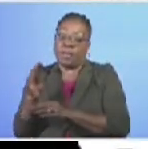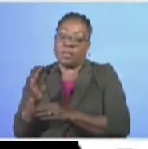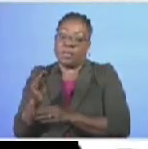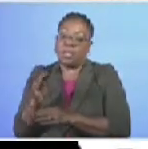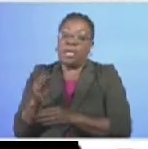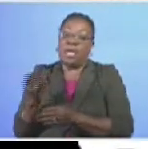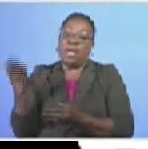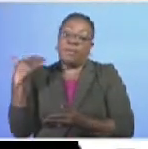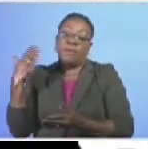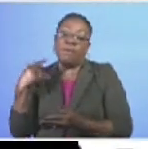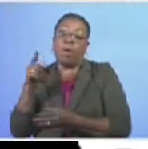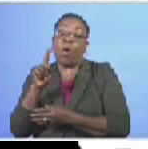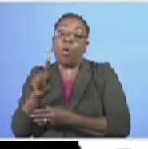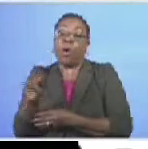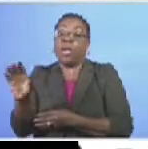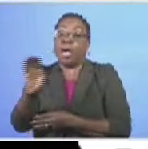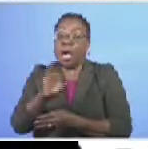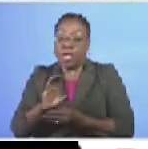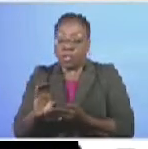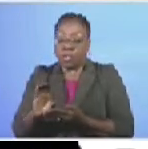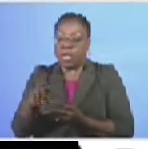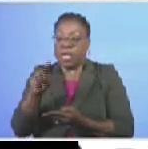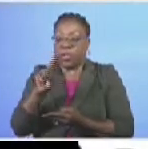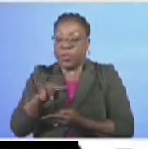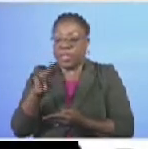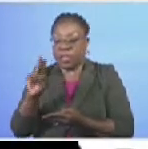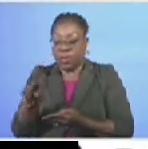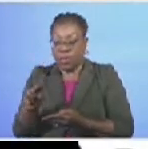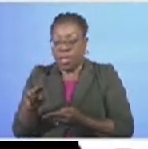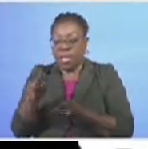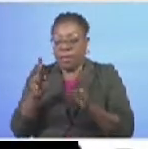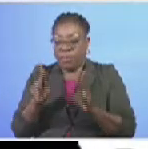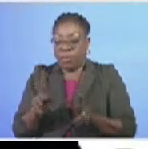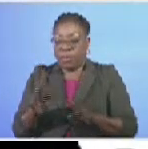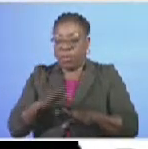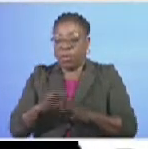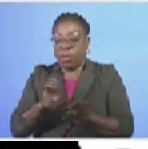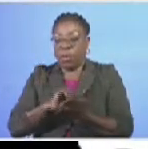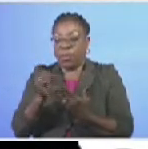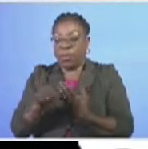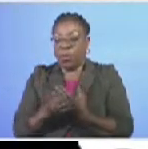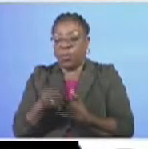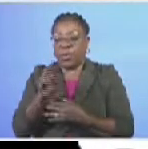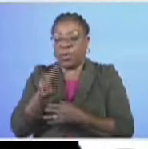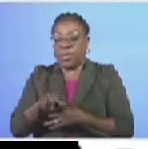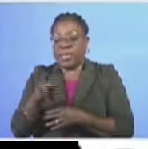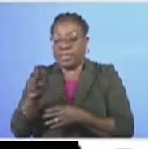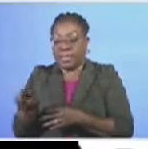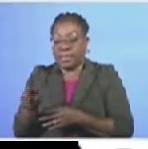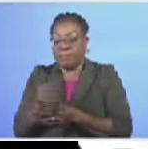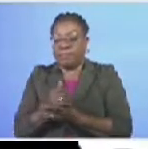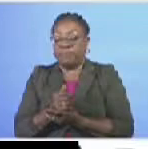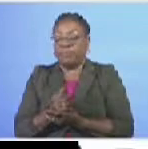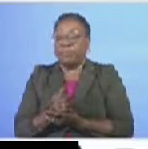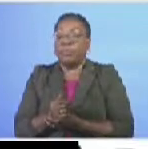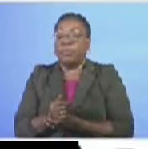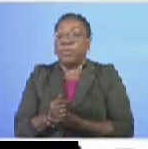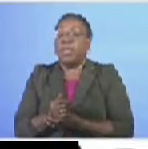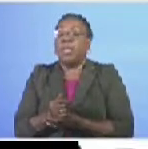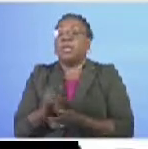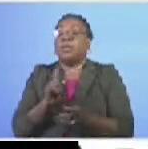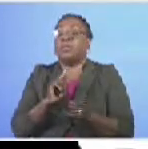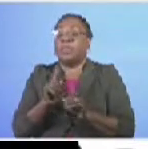of 122 hospitalized persons on October the 22nd. The health minister